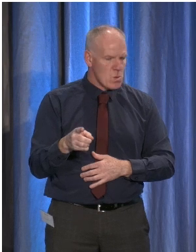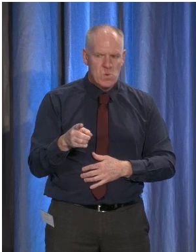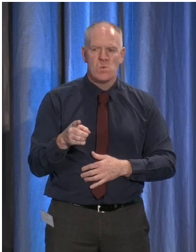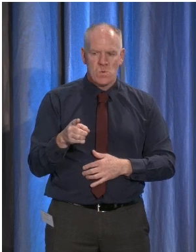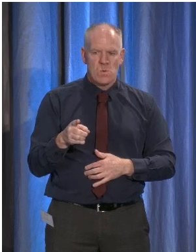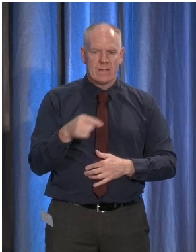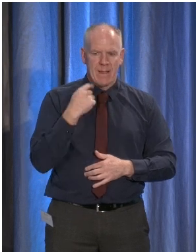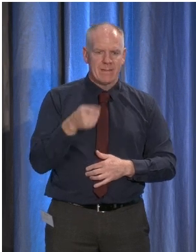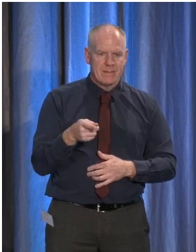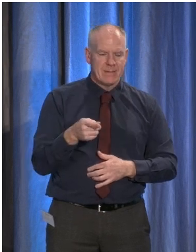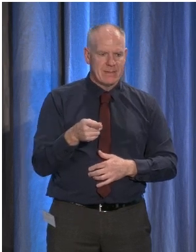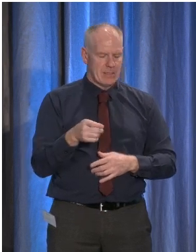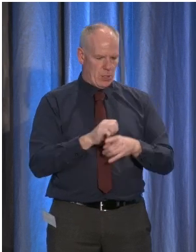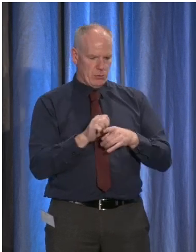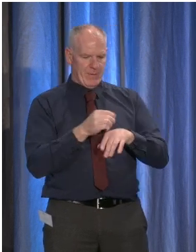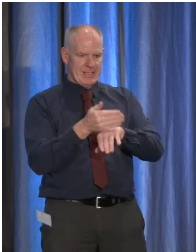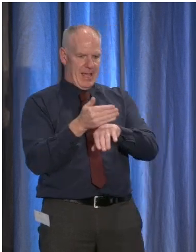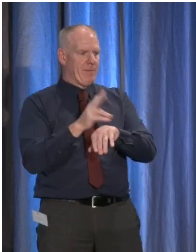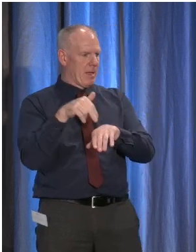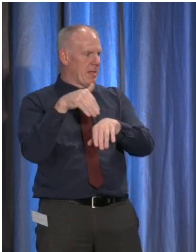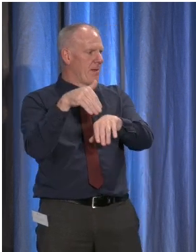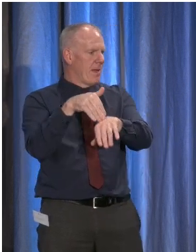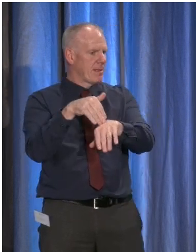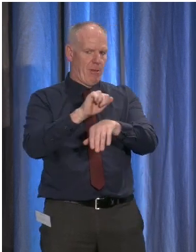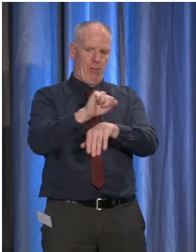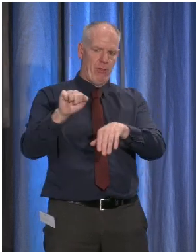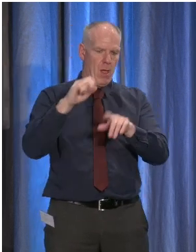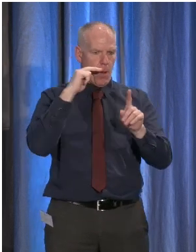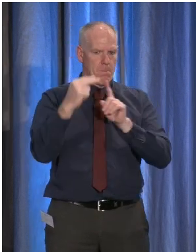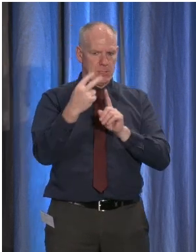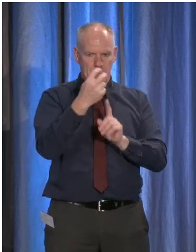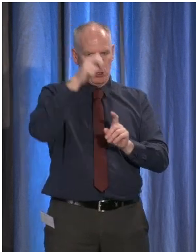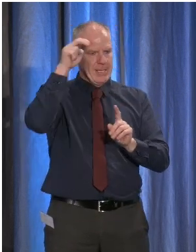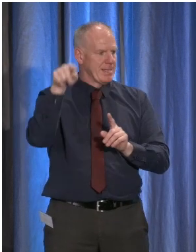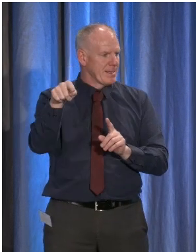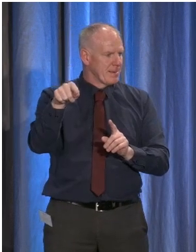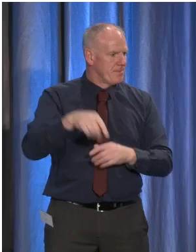see later, scarcity had an impact on their perception.